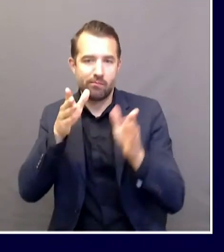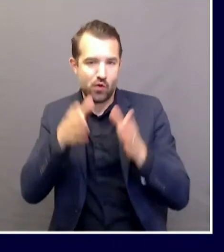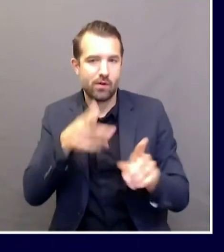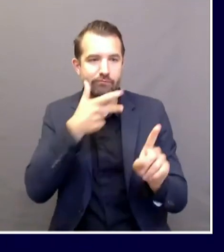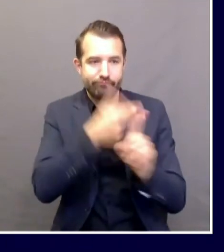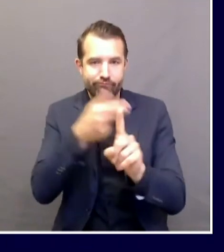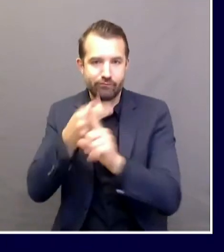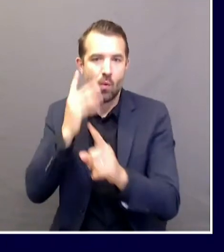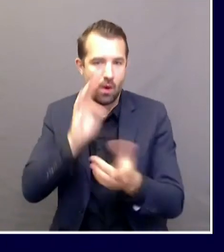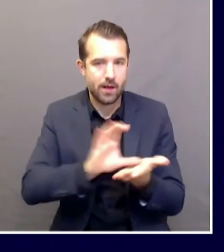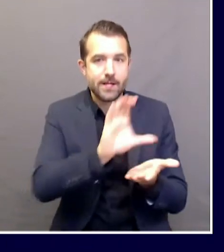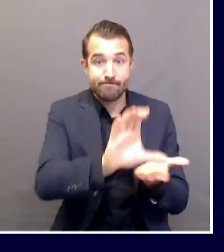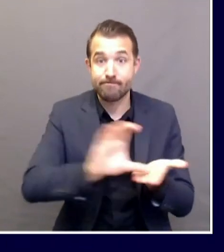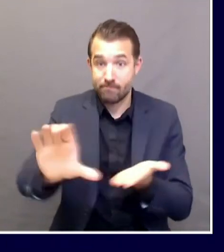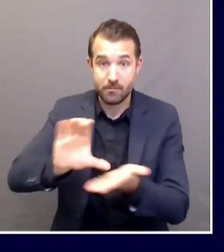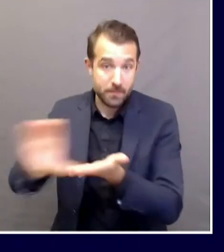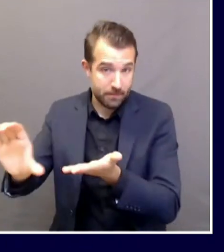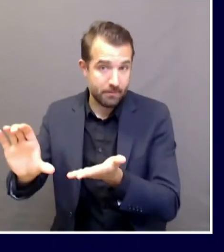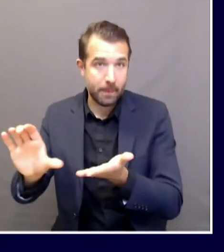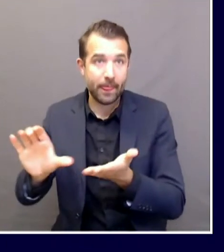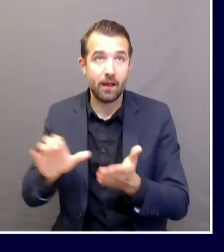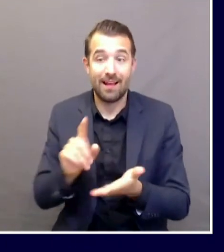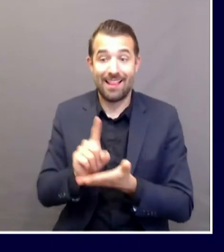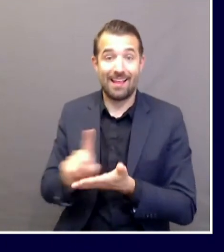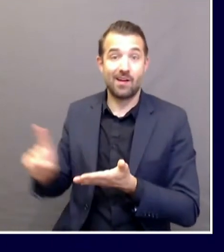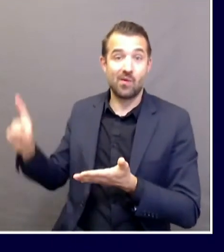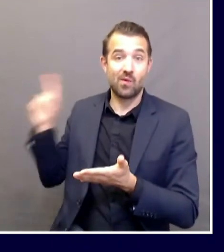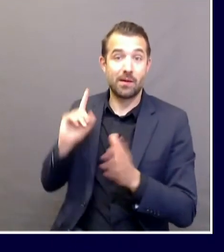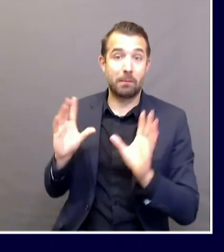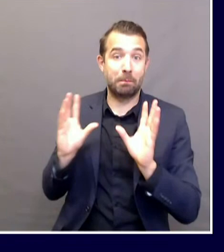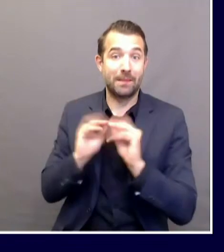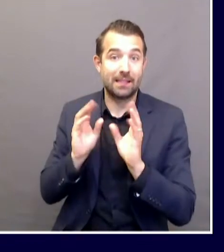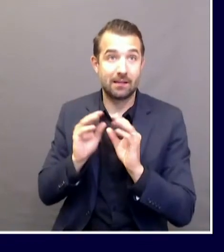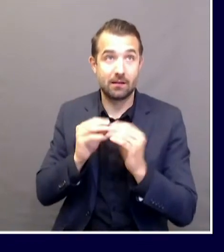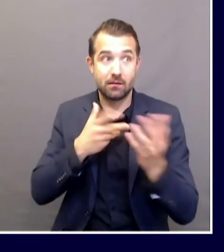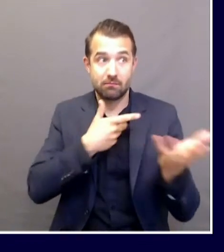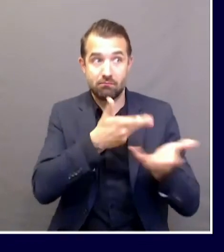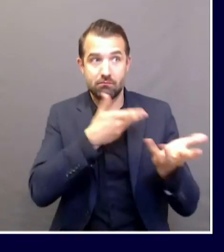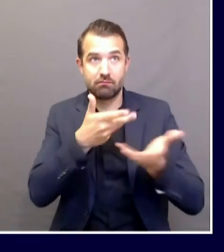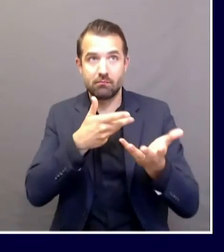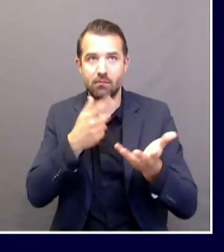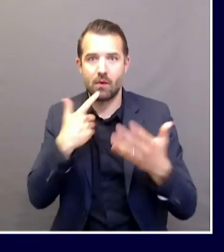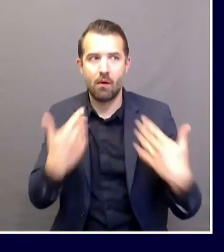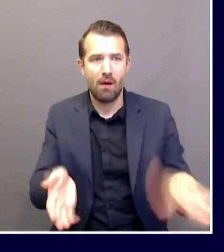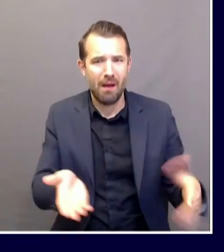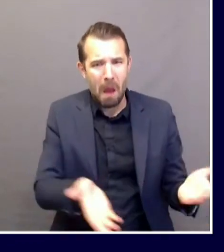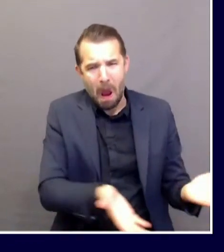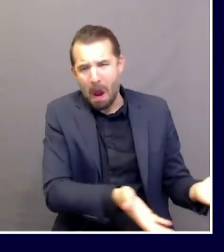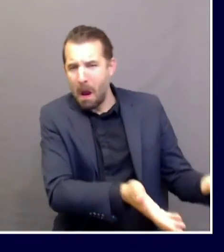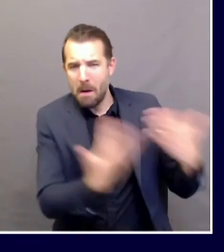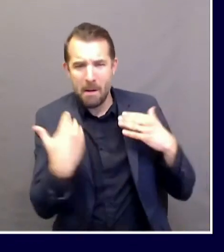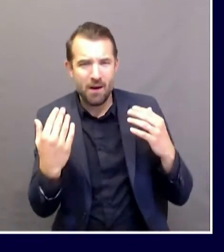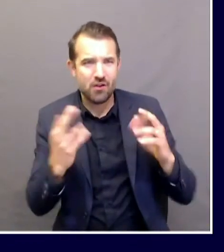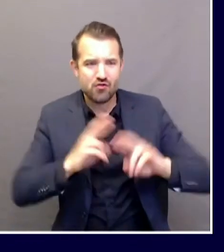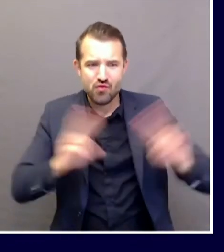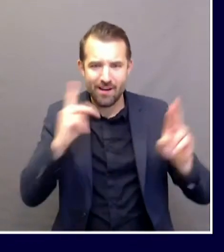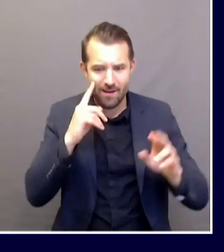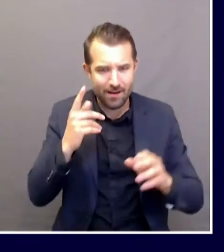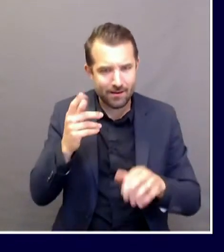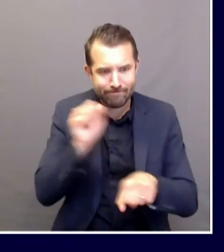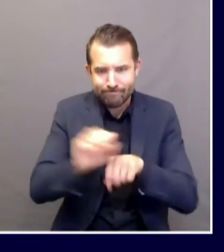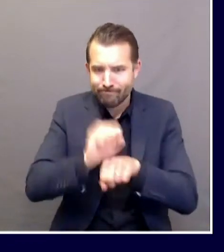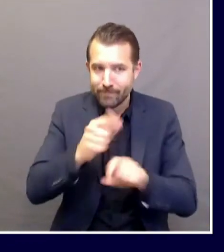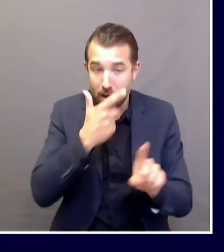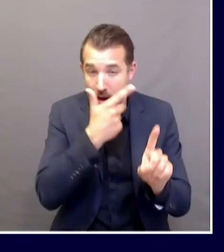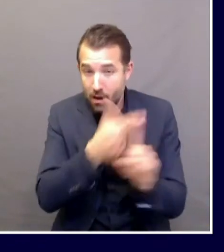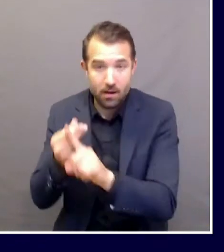in and stay in the vaccination game. And we want to equip them. So you'll see next week thousands of doses that